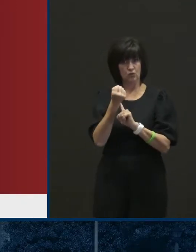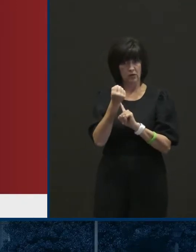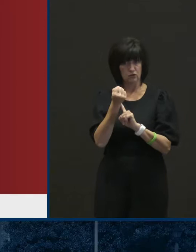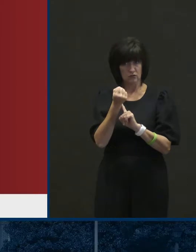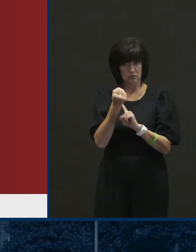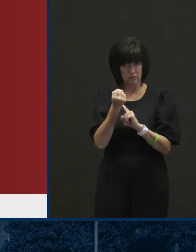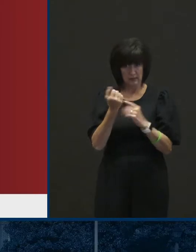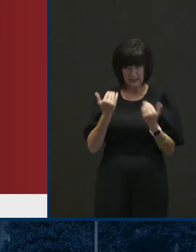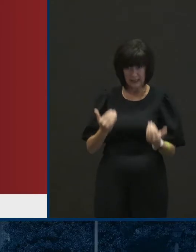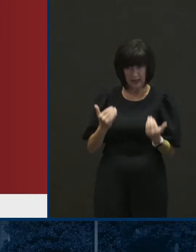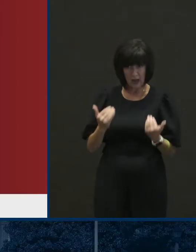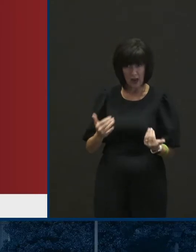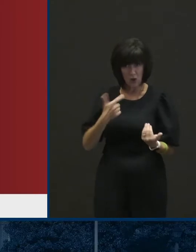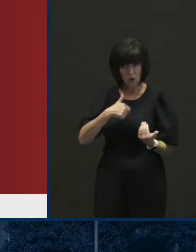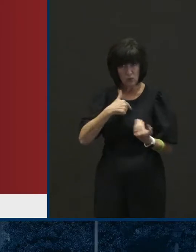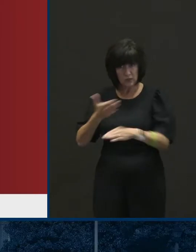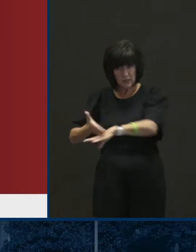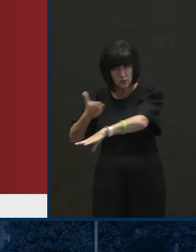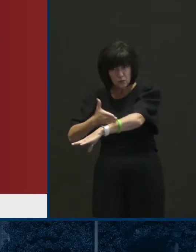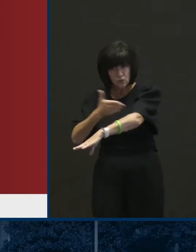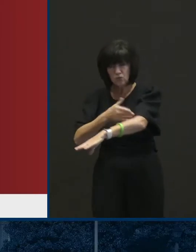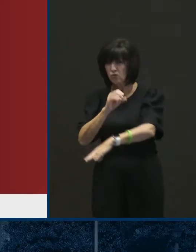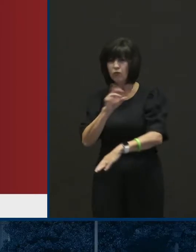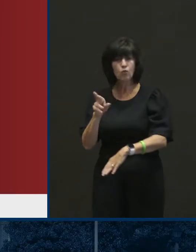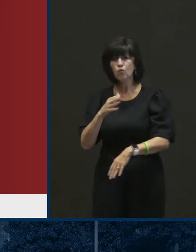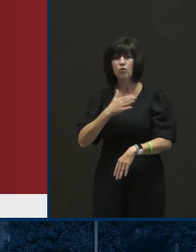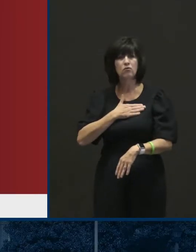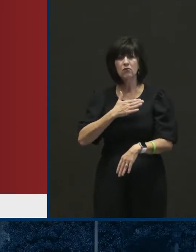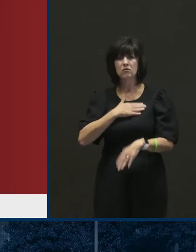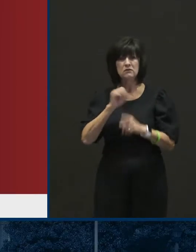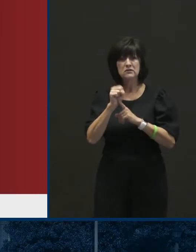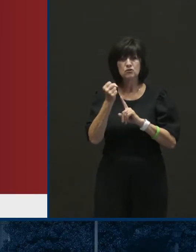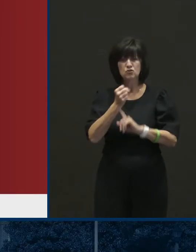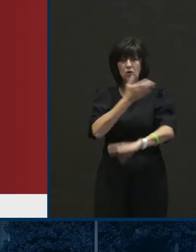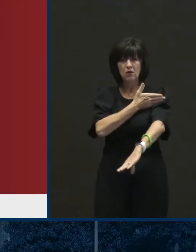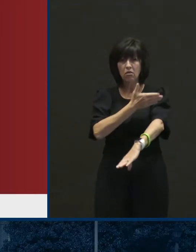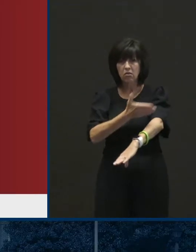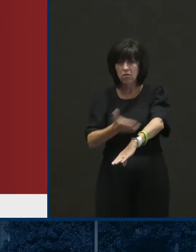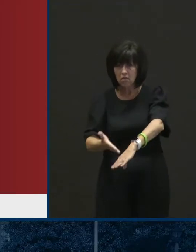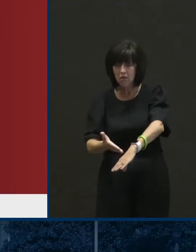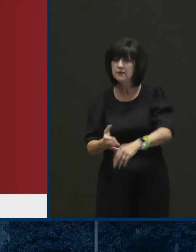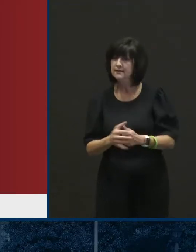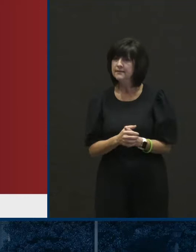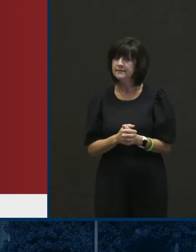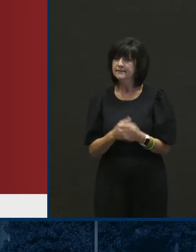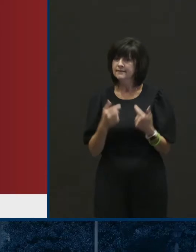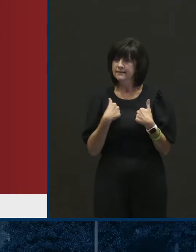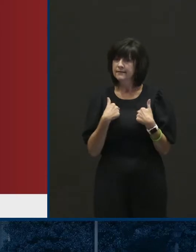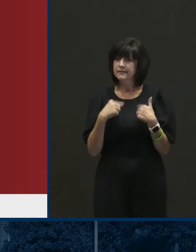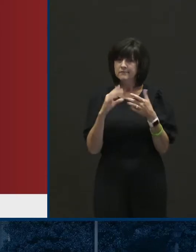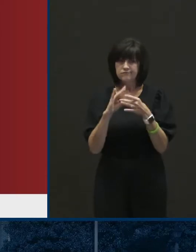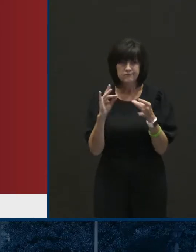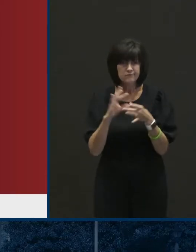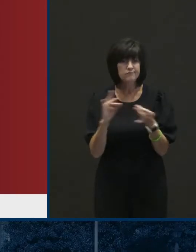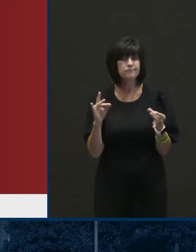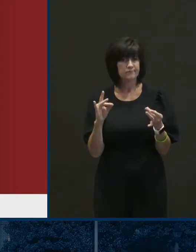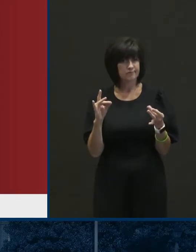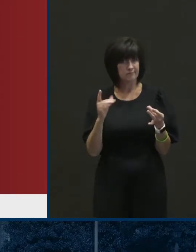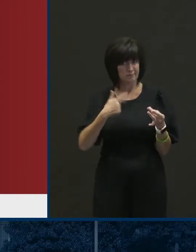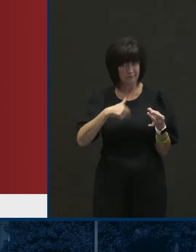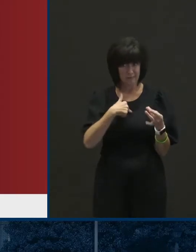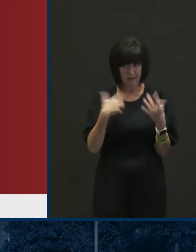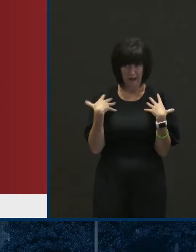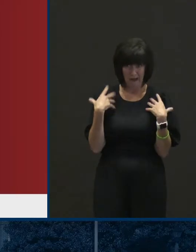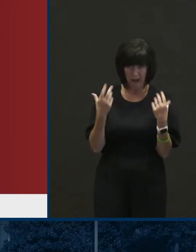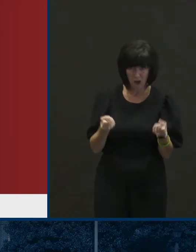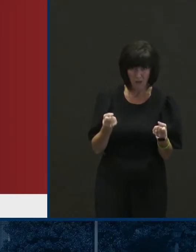bit direction. And I've been saying for several weeks now that we're not as good as we want to be, we're not as healthy as we want to be, we don't have